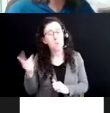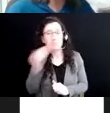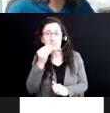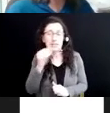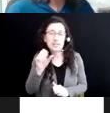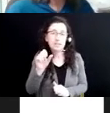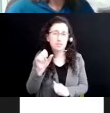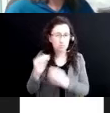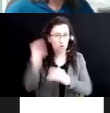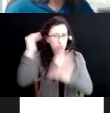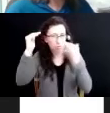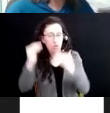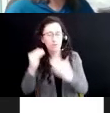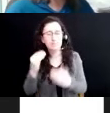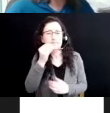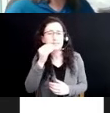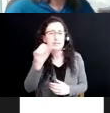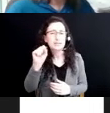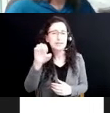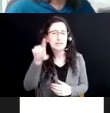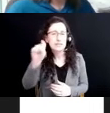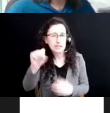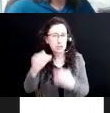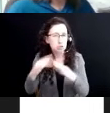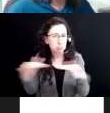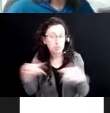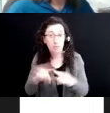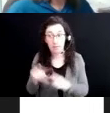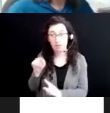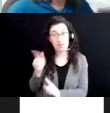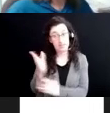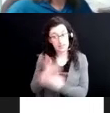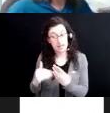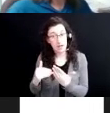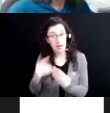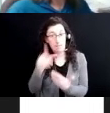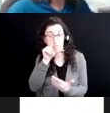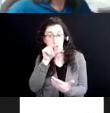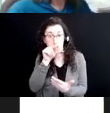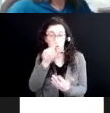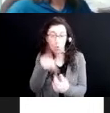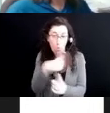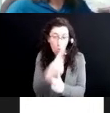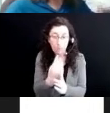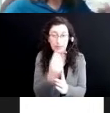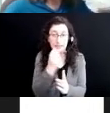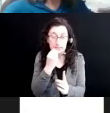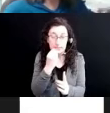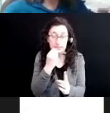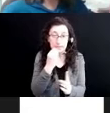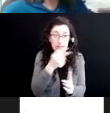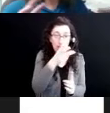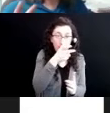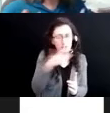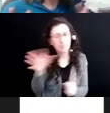when they're adults. But those species of birds that shift, that eat